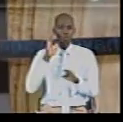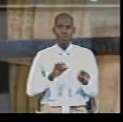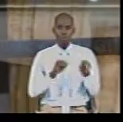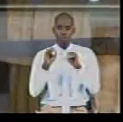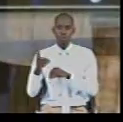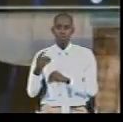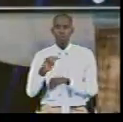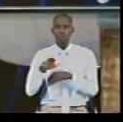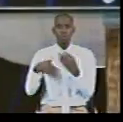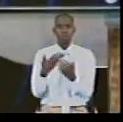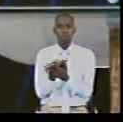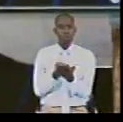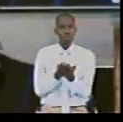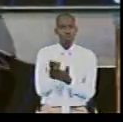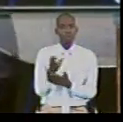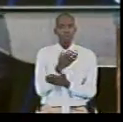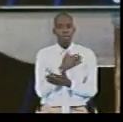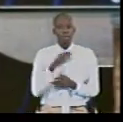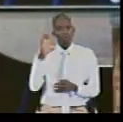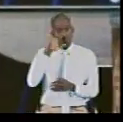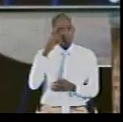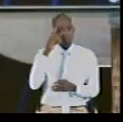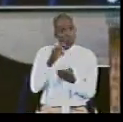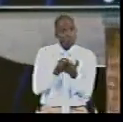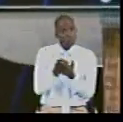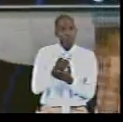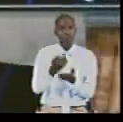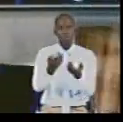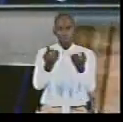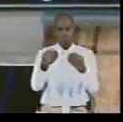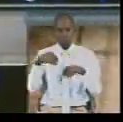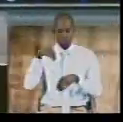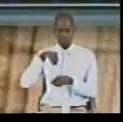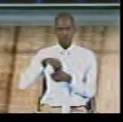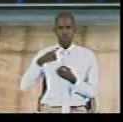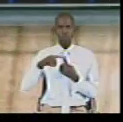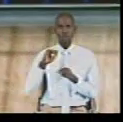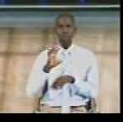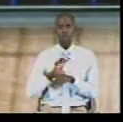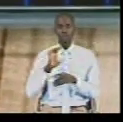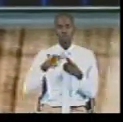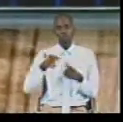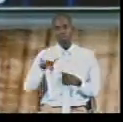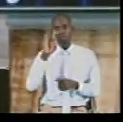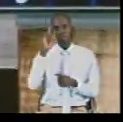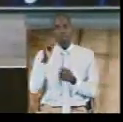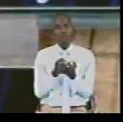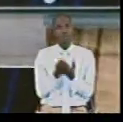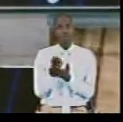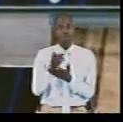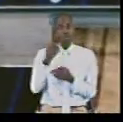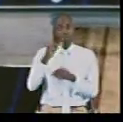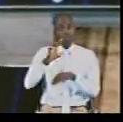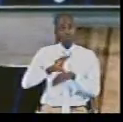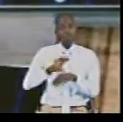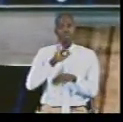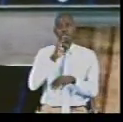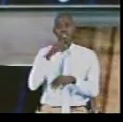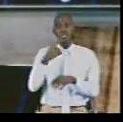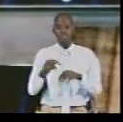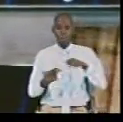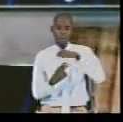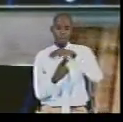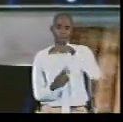if you're looking for the truth, you come to the church. And the church is the pillar of truth and